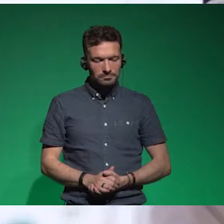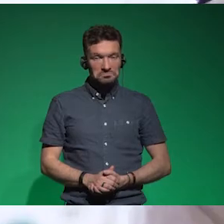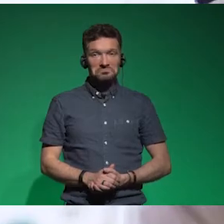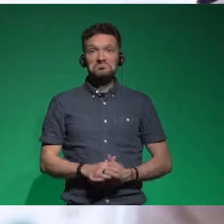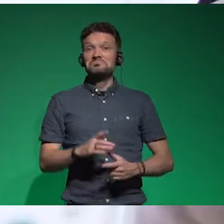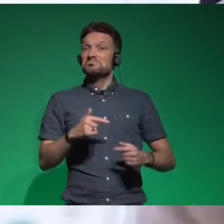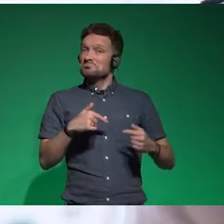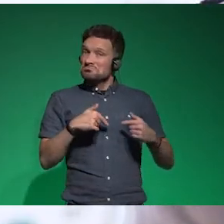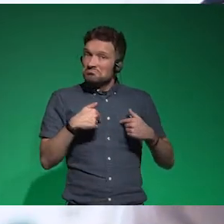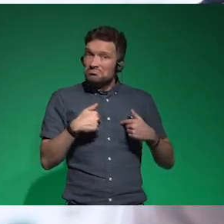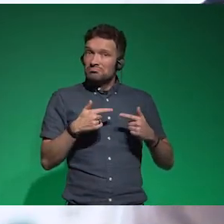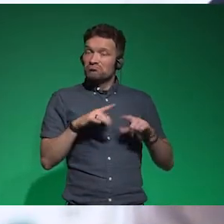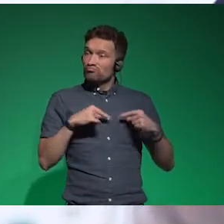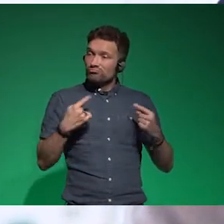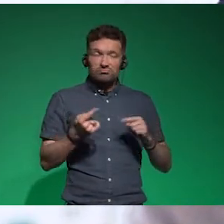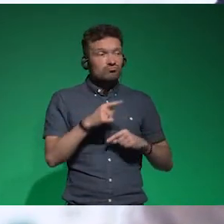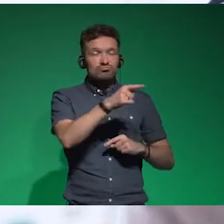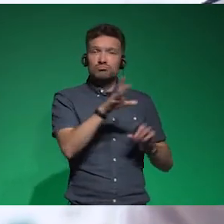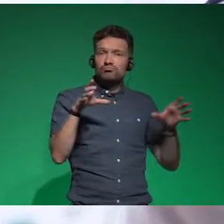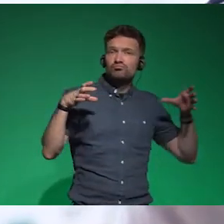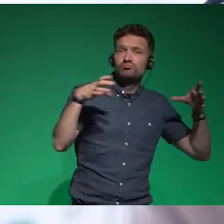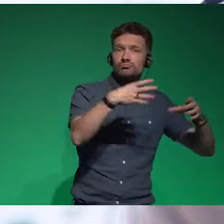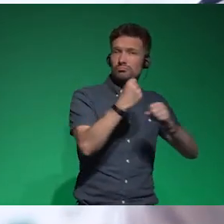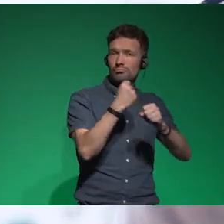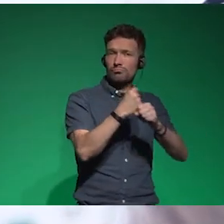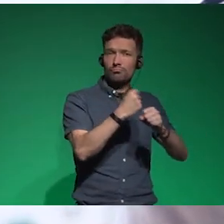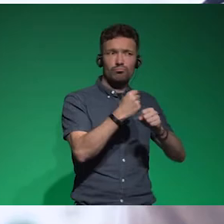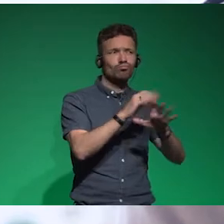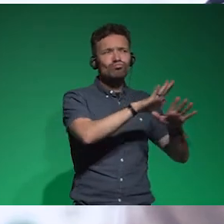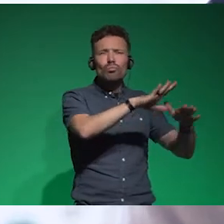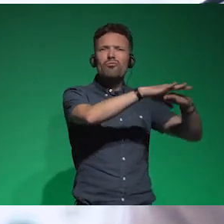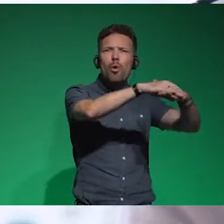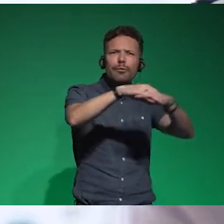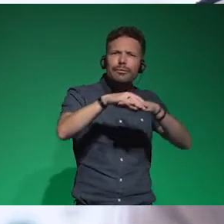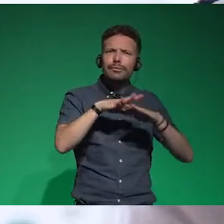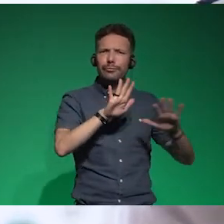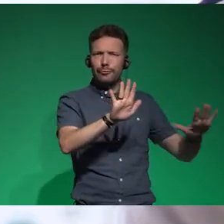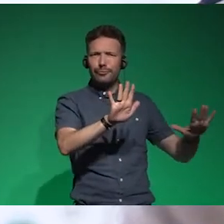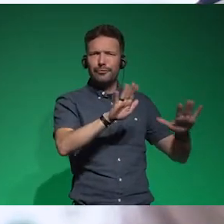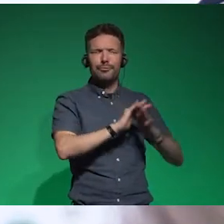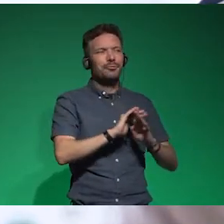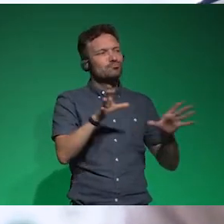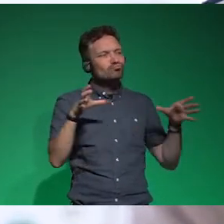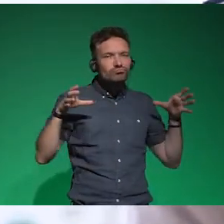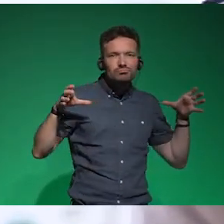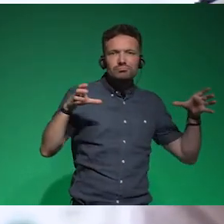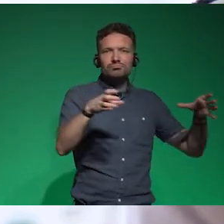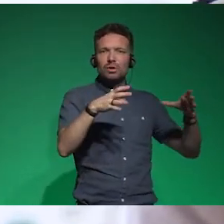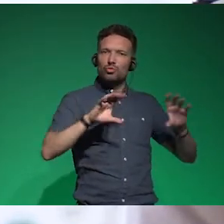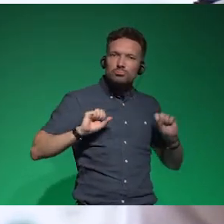friends also around Sukabumi area and combine it with the music festival.